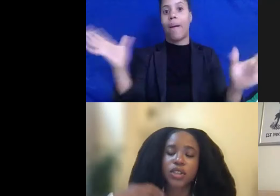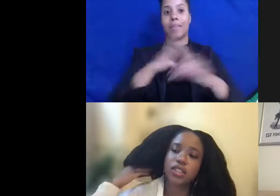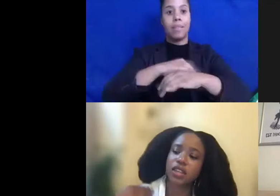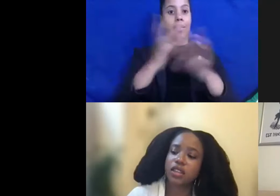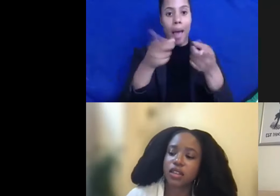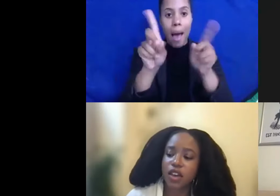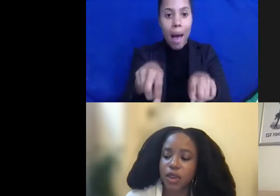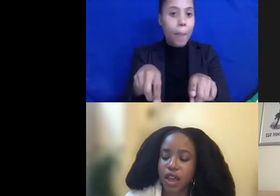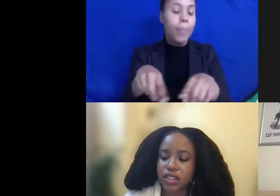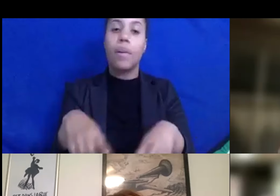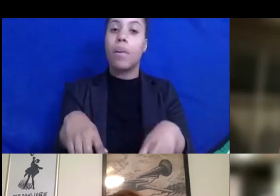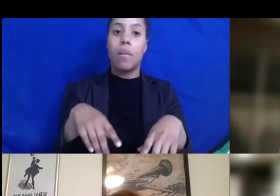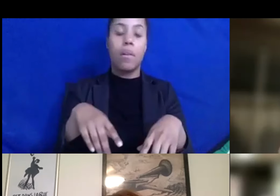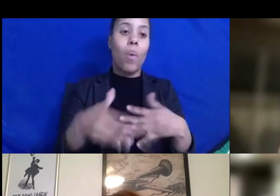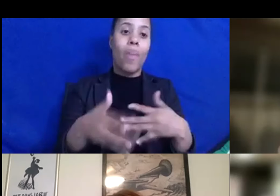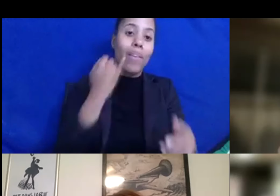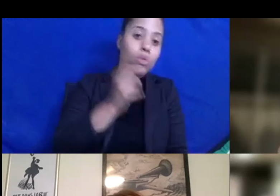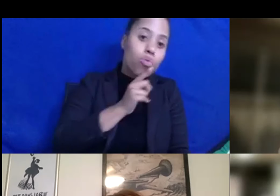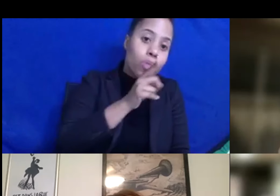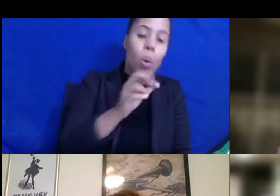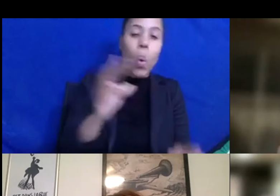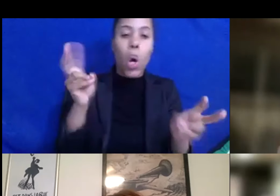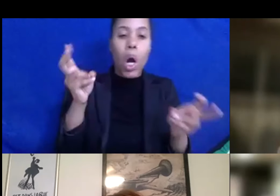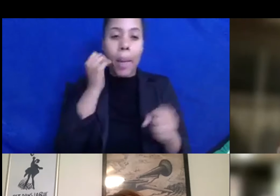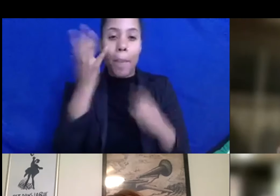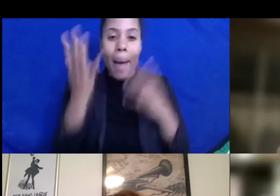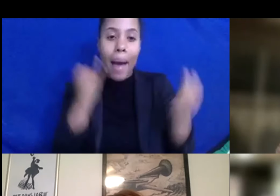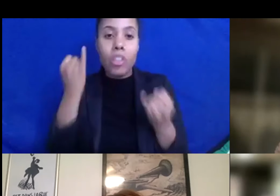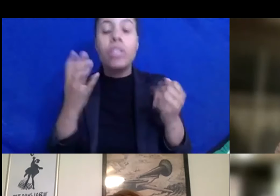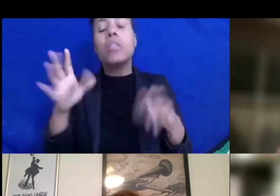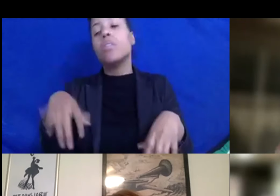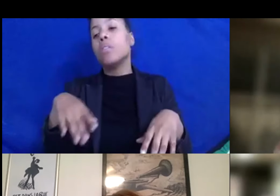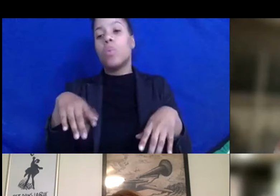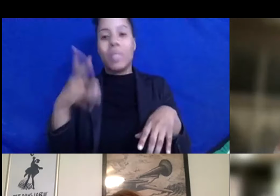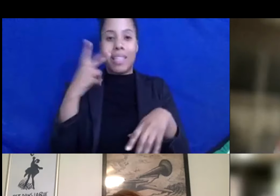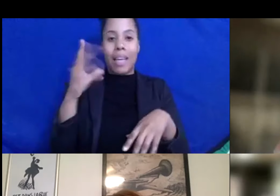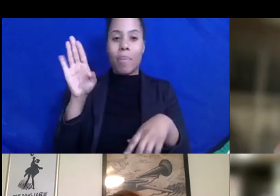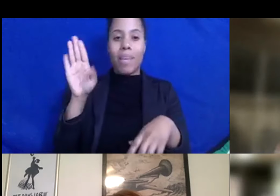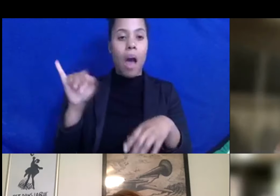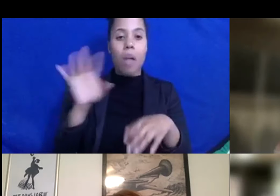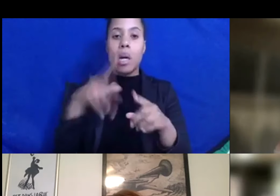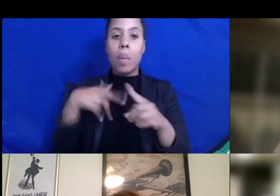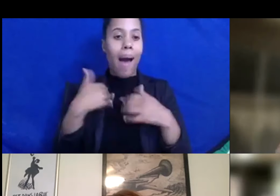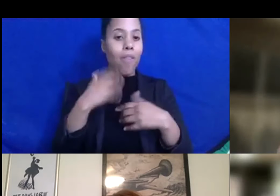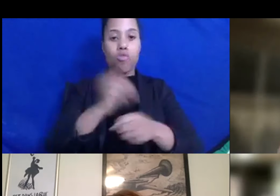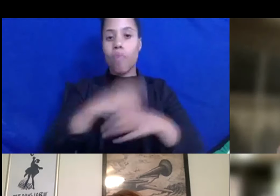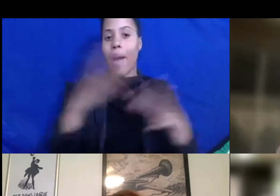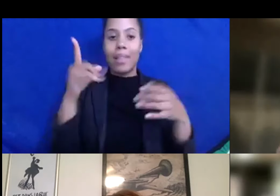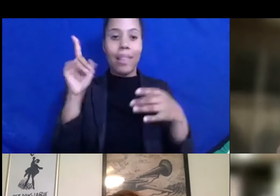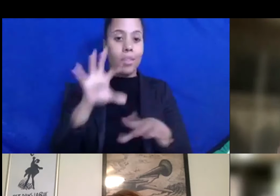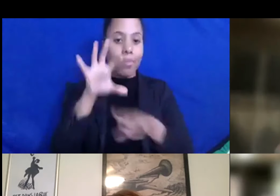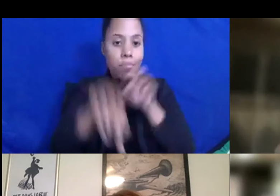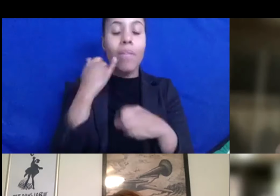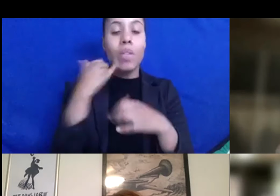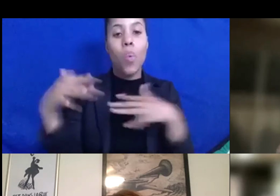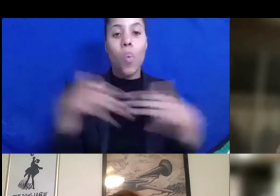know, we see the FBI say there's some sort of crisis that they have to respond to. And whether it's like the war on the Red Scare or the war